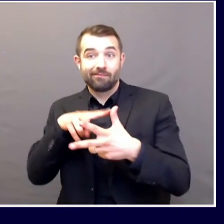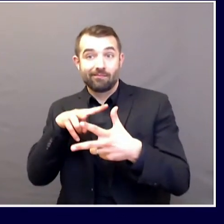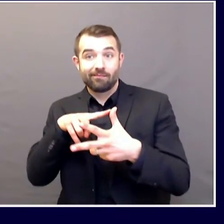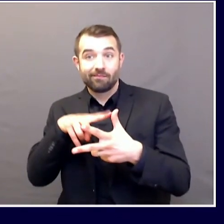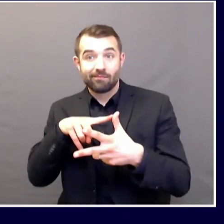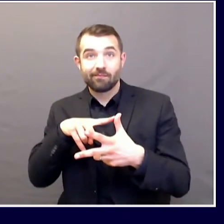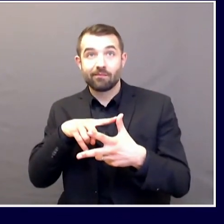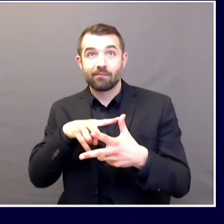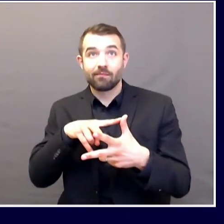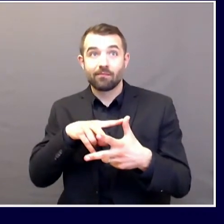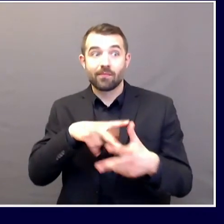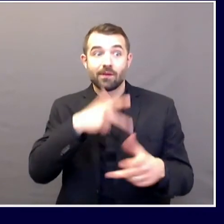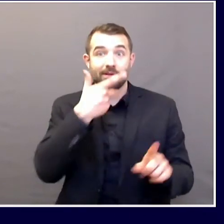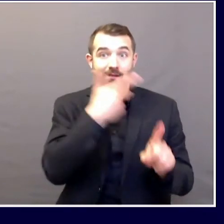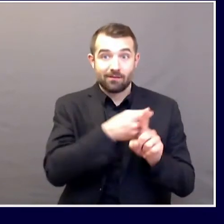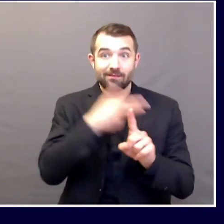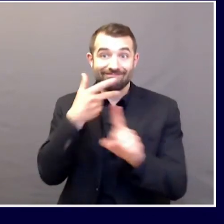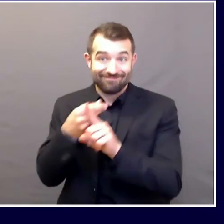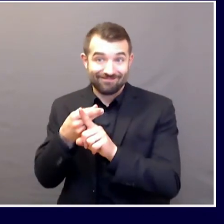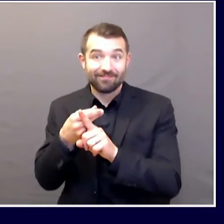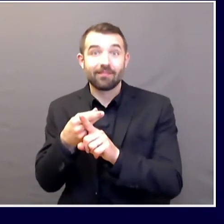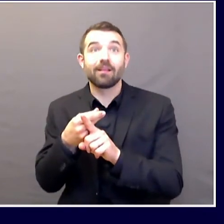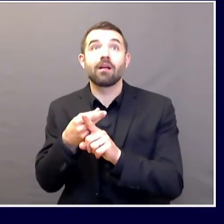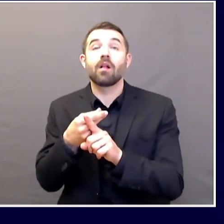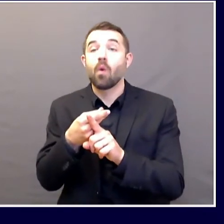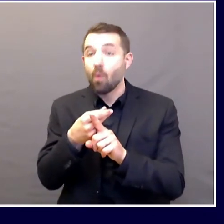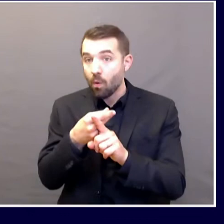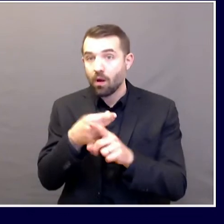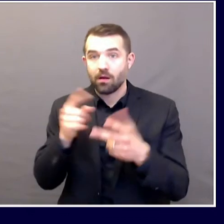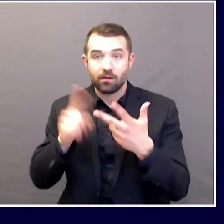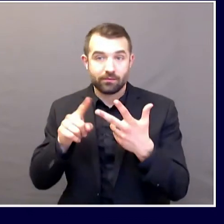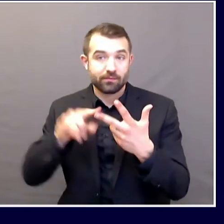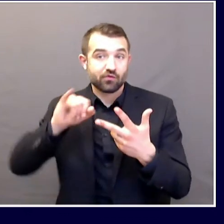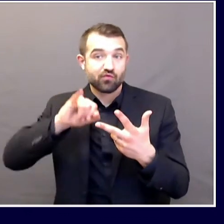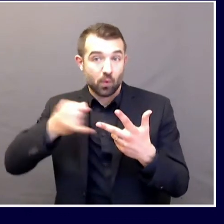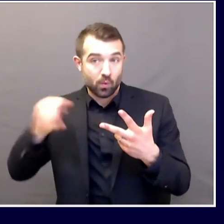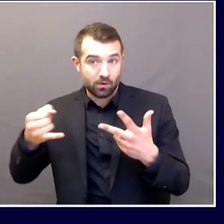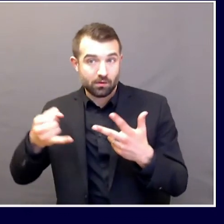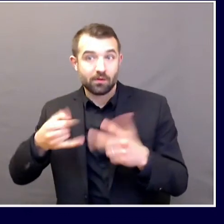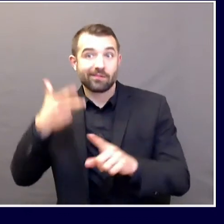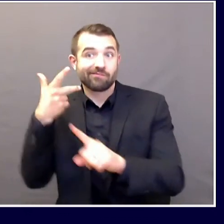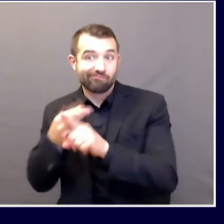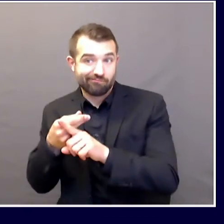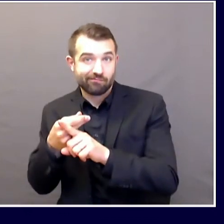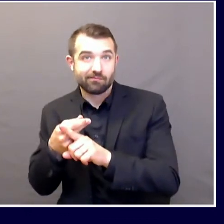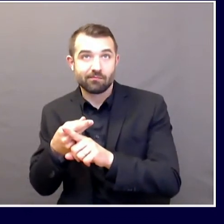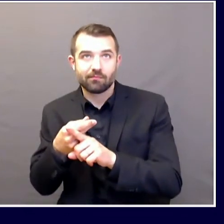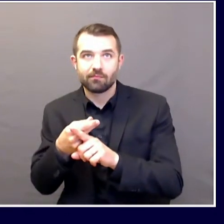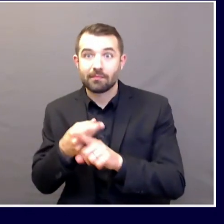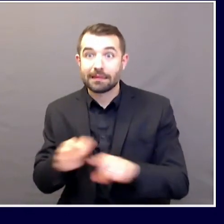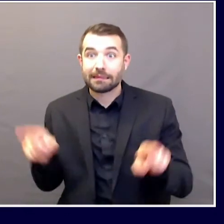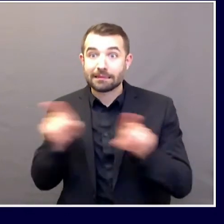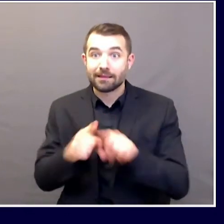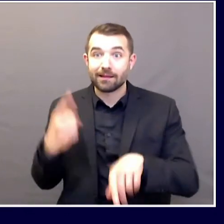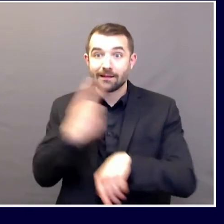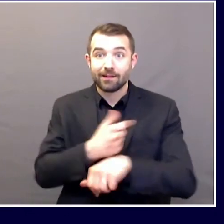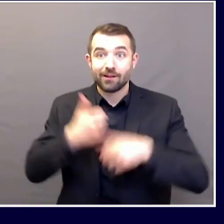or your only shot of J&J, is not the day that you are fully